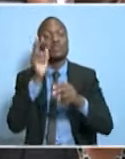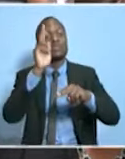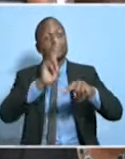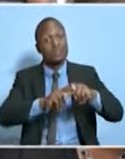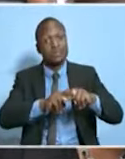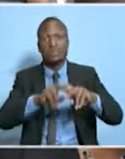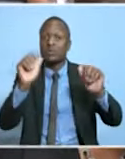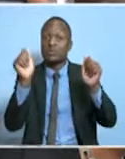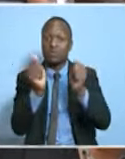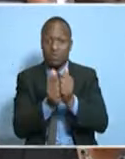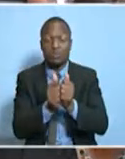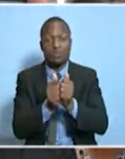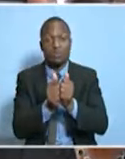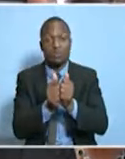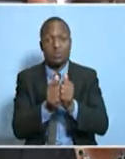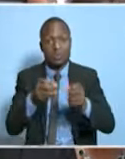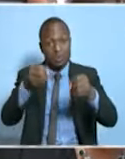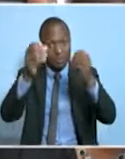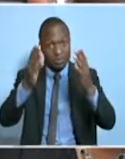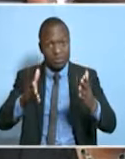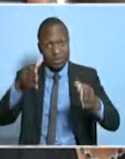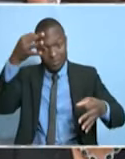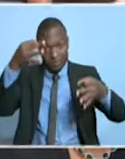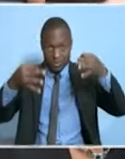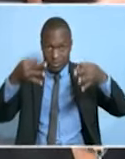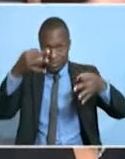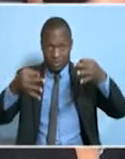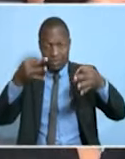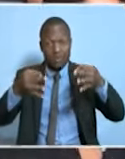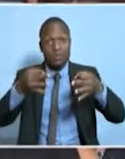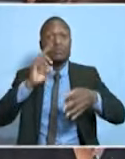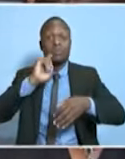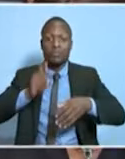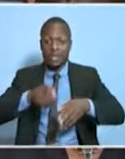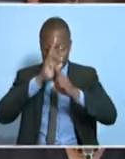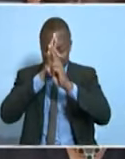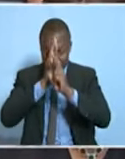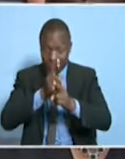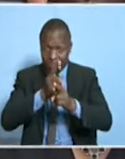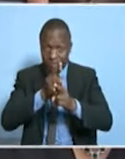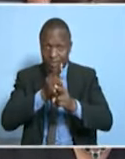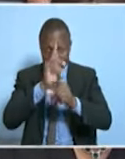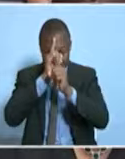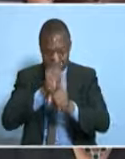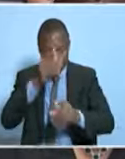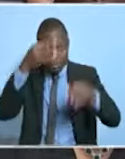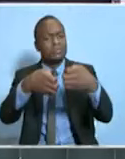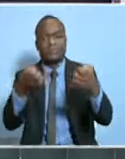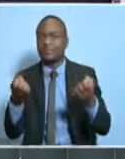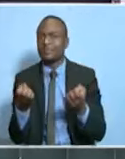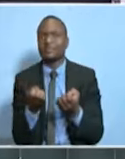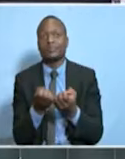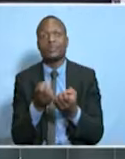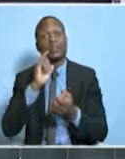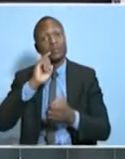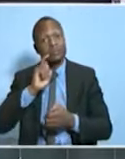Dawn administration has made clear pronouncements on the respect for the rule of law, which is its guiding principle.